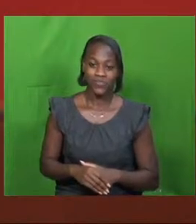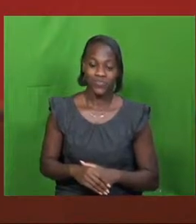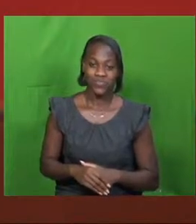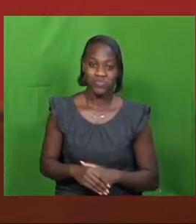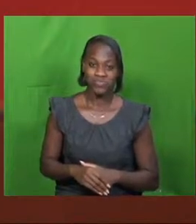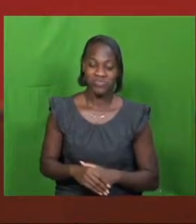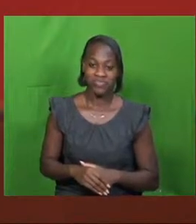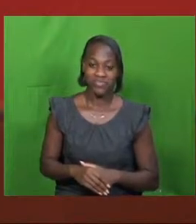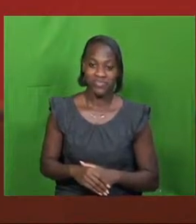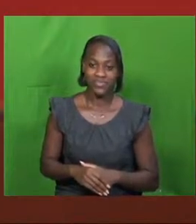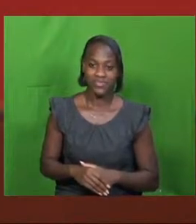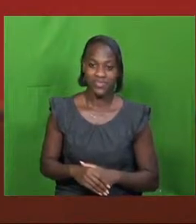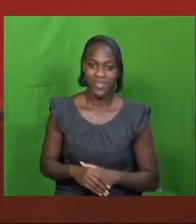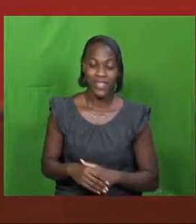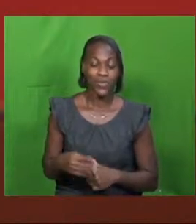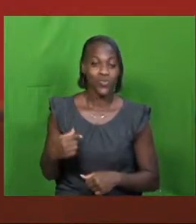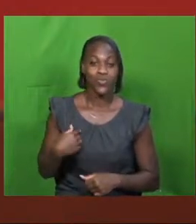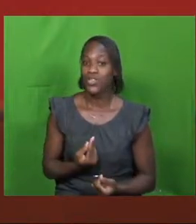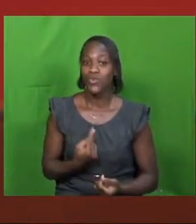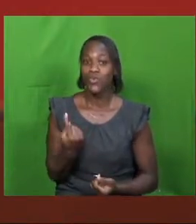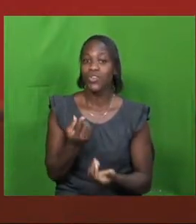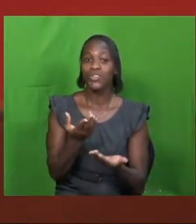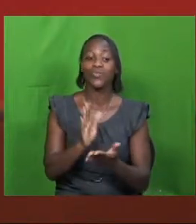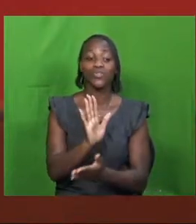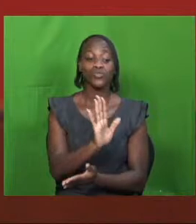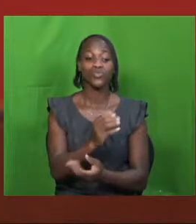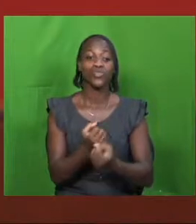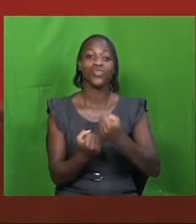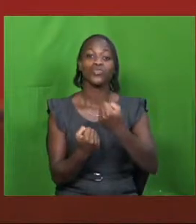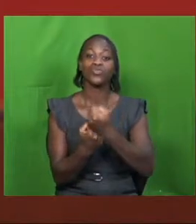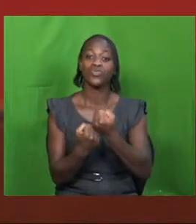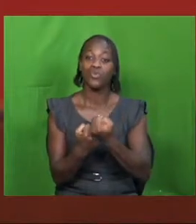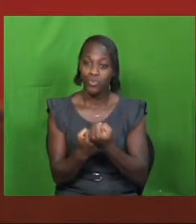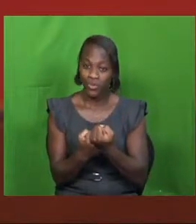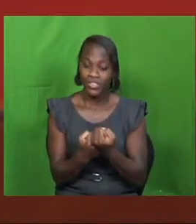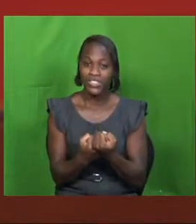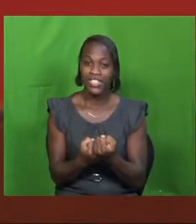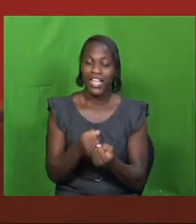your solid support to get these things through.